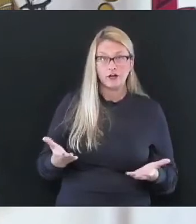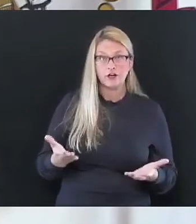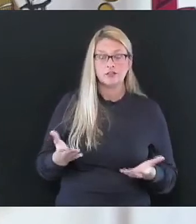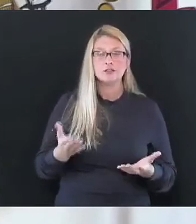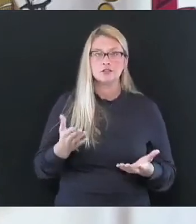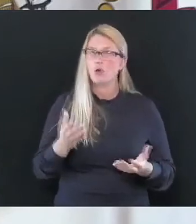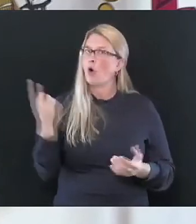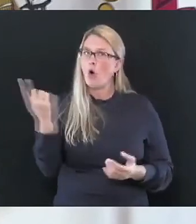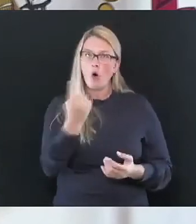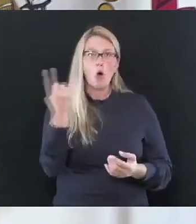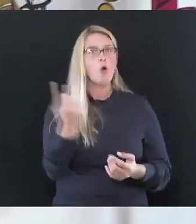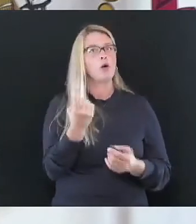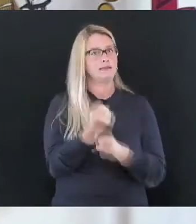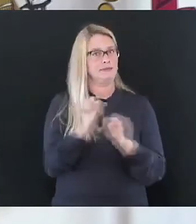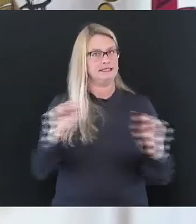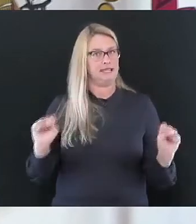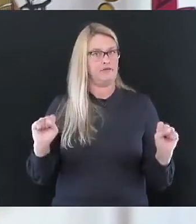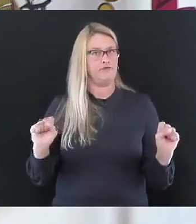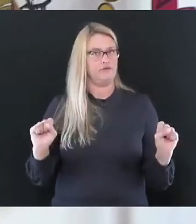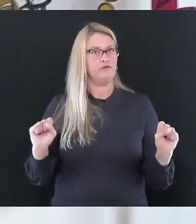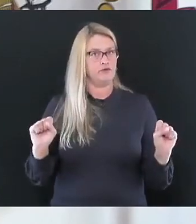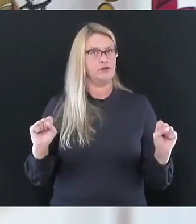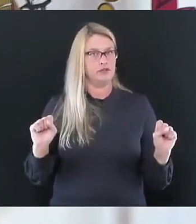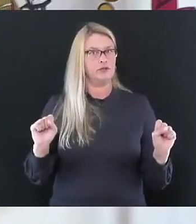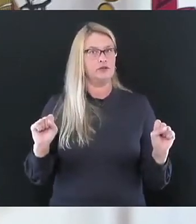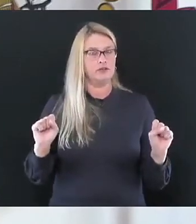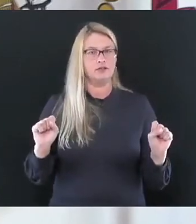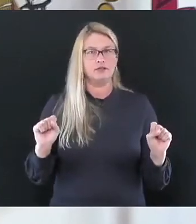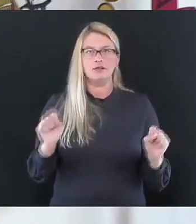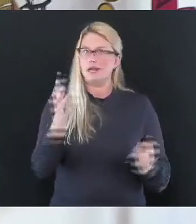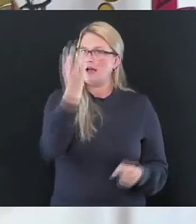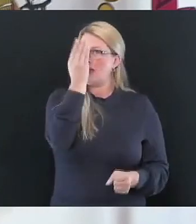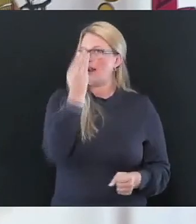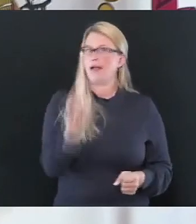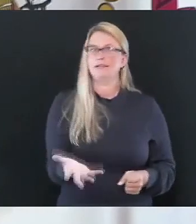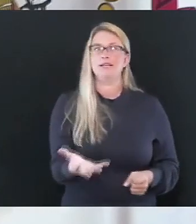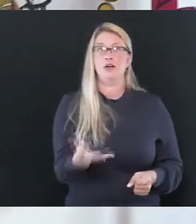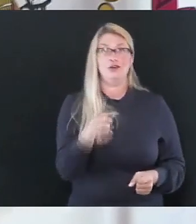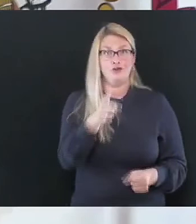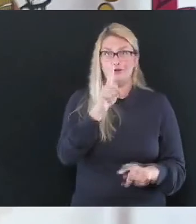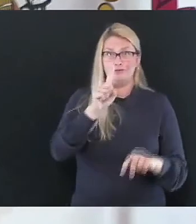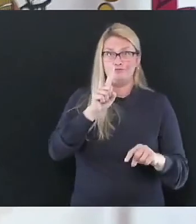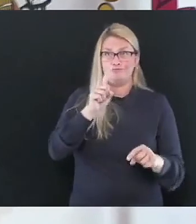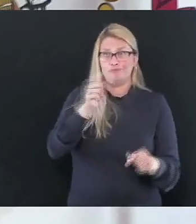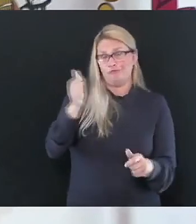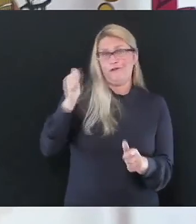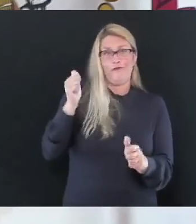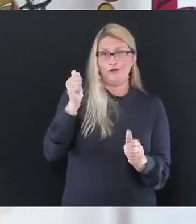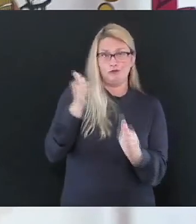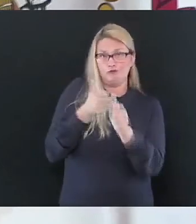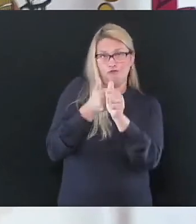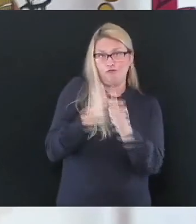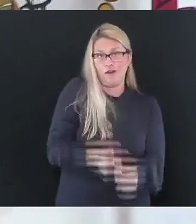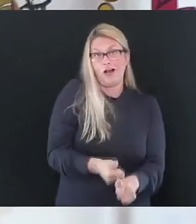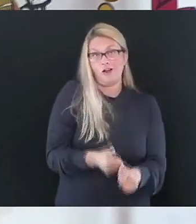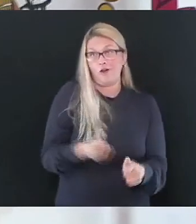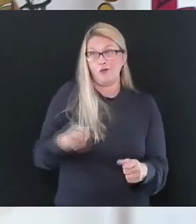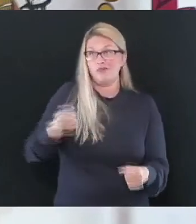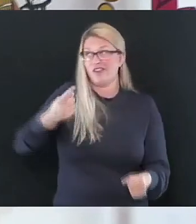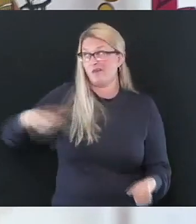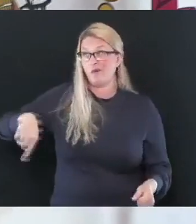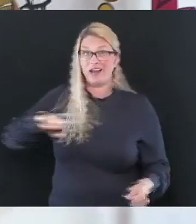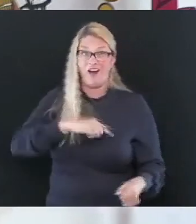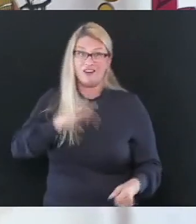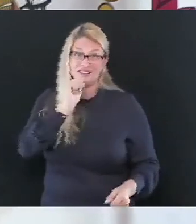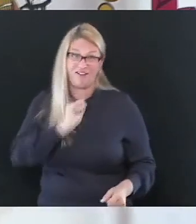And so all I can do is tell you, and if you don't do it, well, then we all suffer the consequences. And